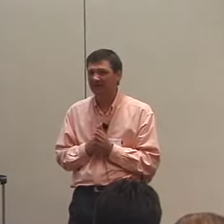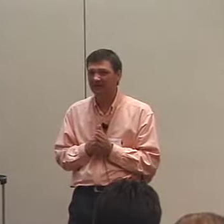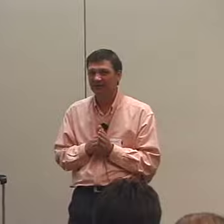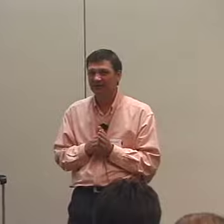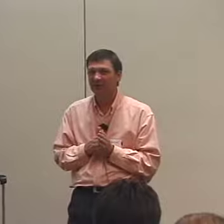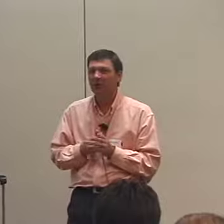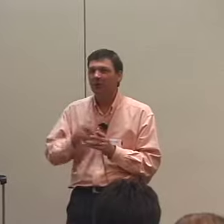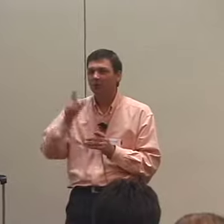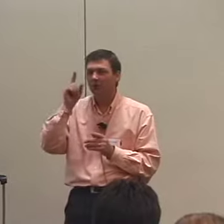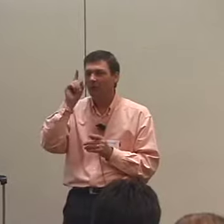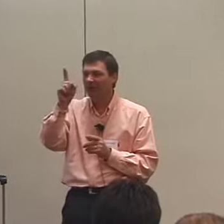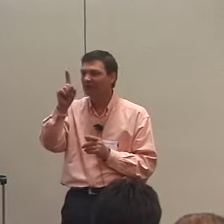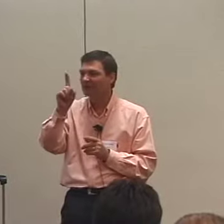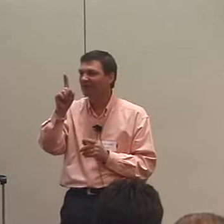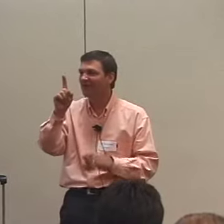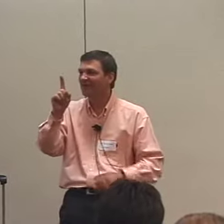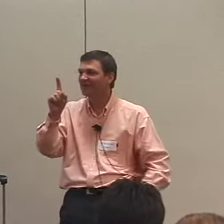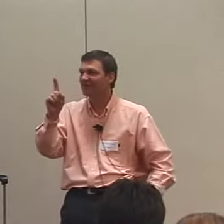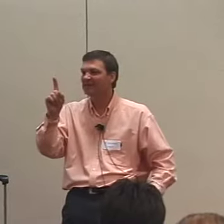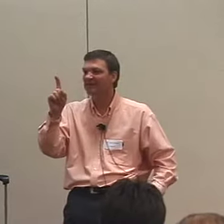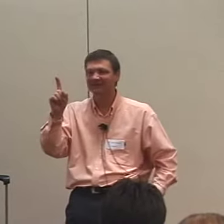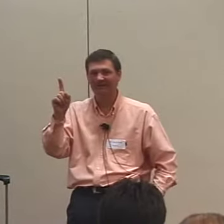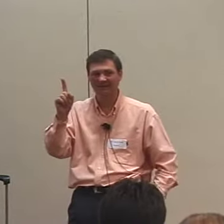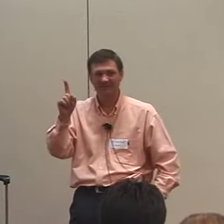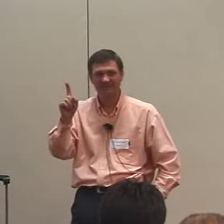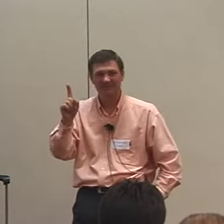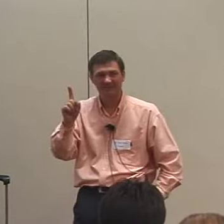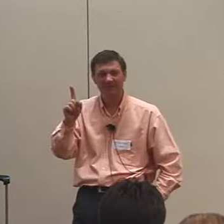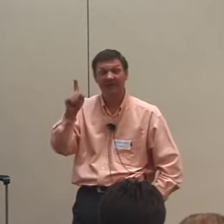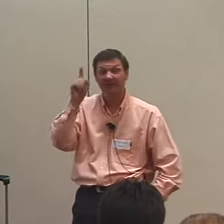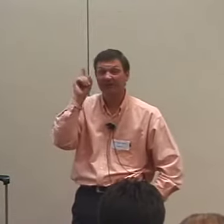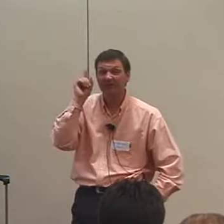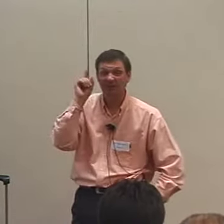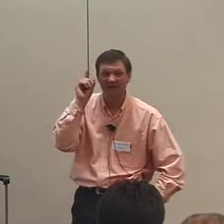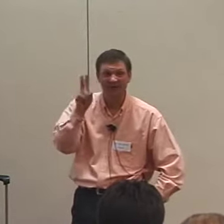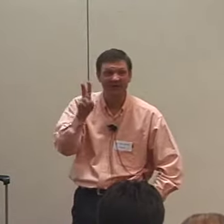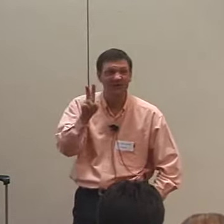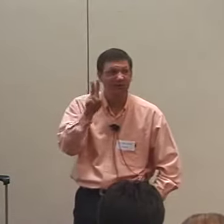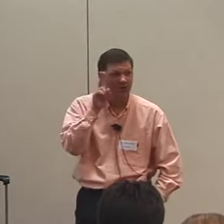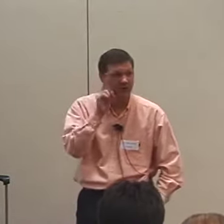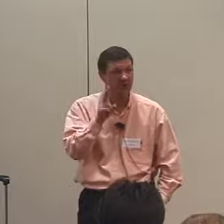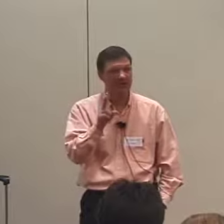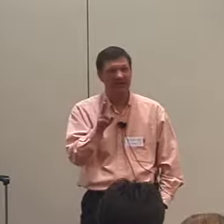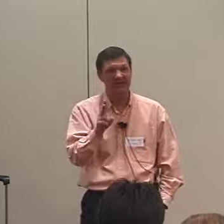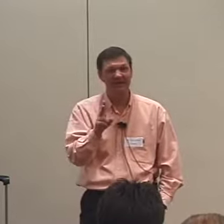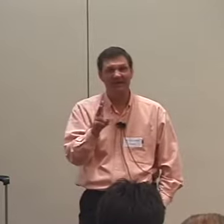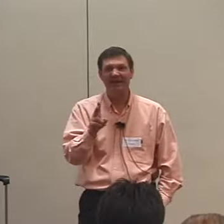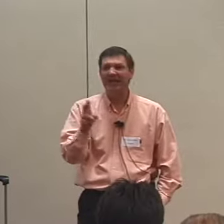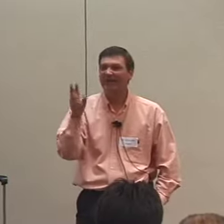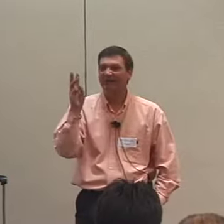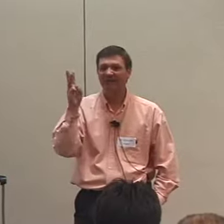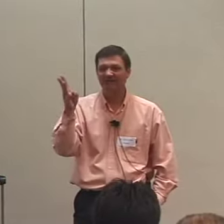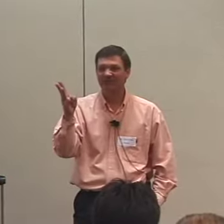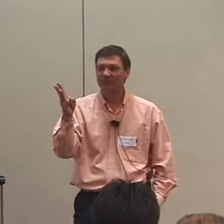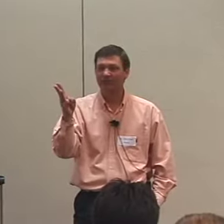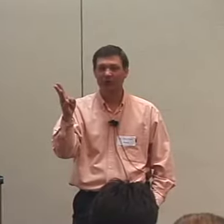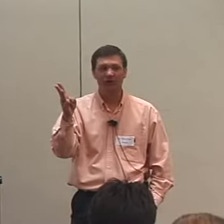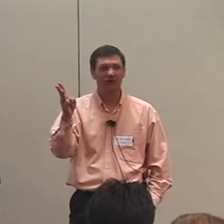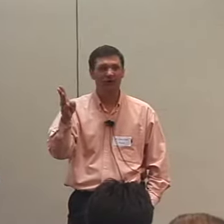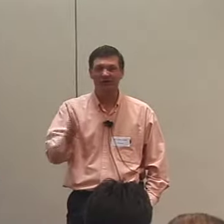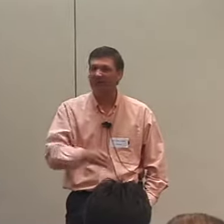If one person on that team gets it, the people that we're talking to know the kid, and we've got